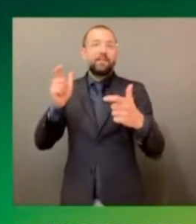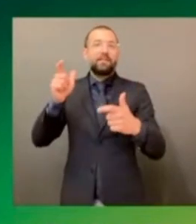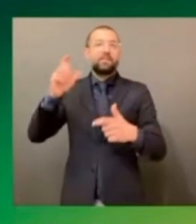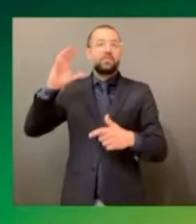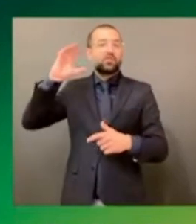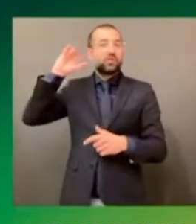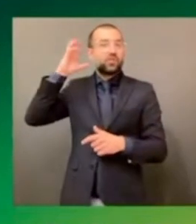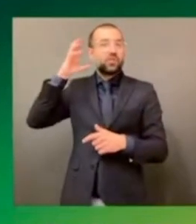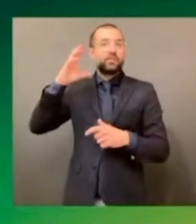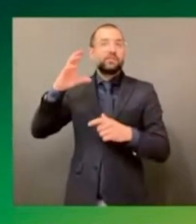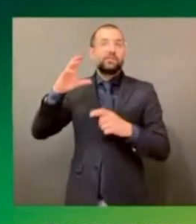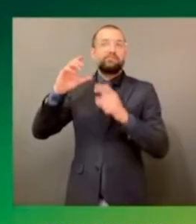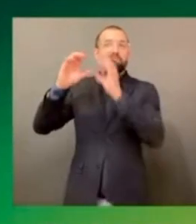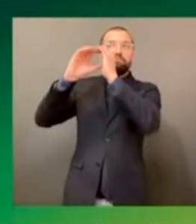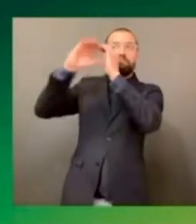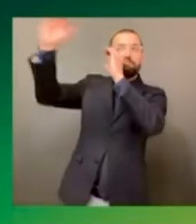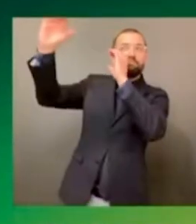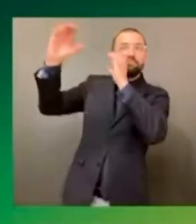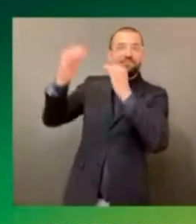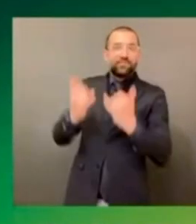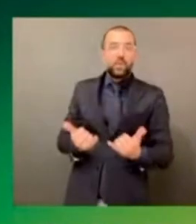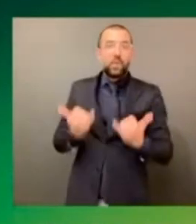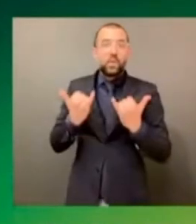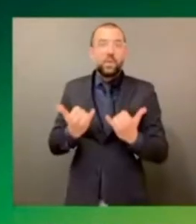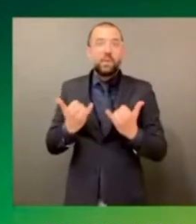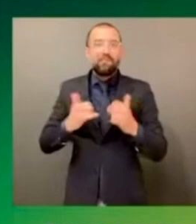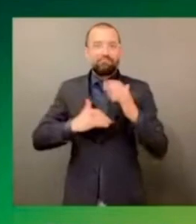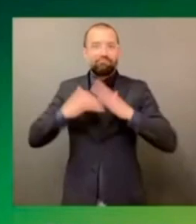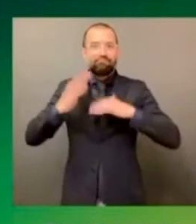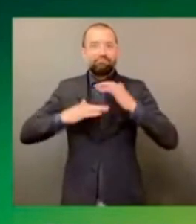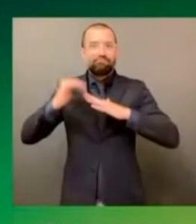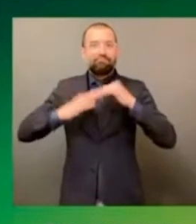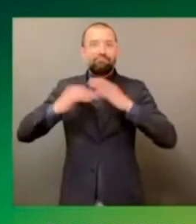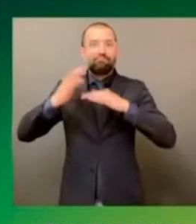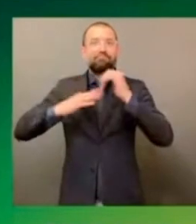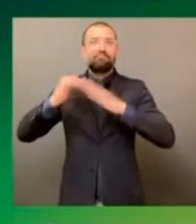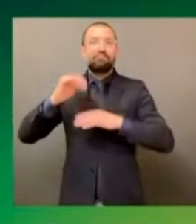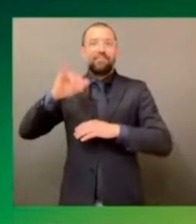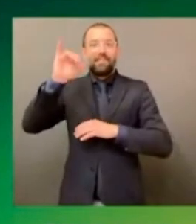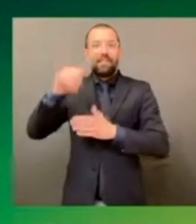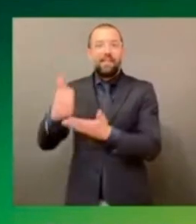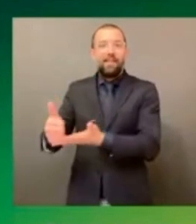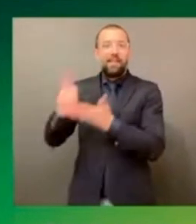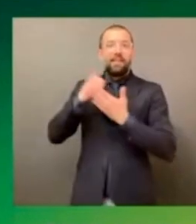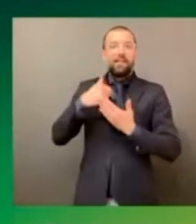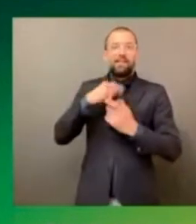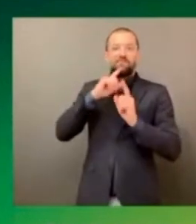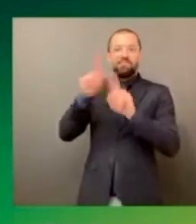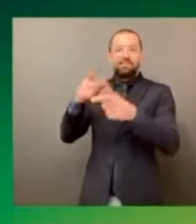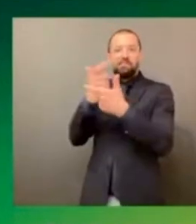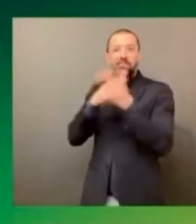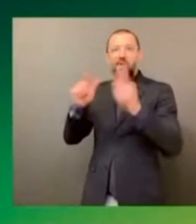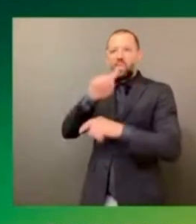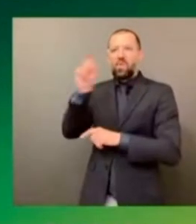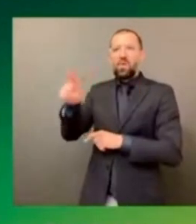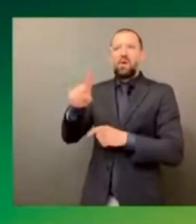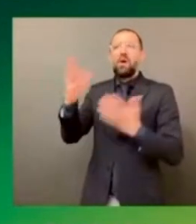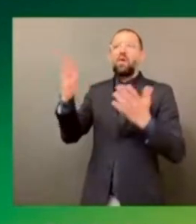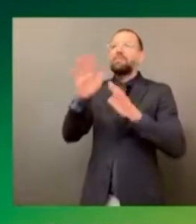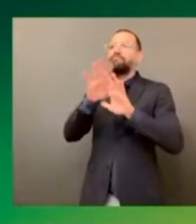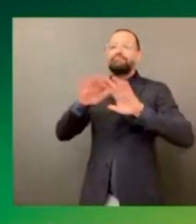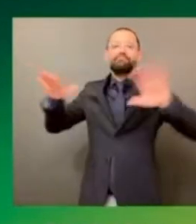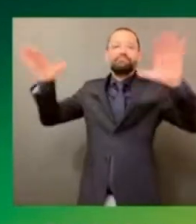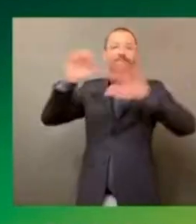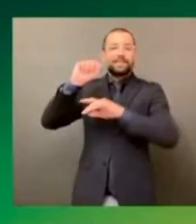which will help answer some of the biggest questions of humanity about galaxies, about